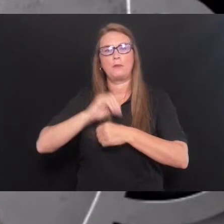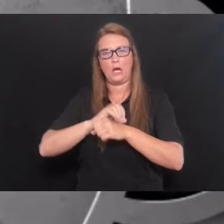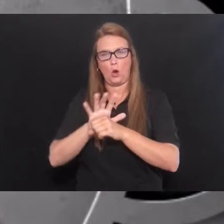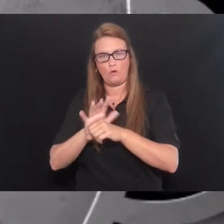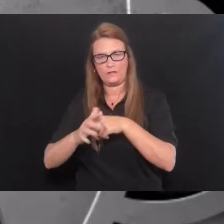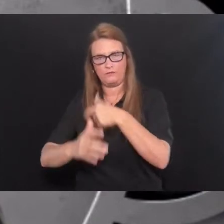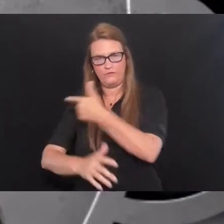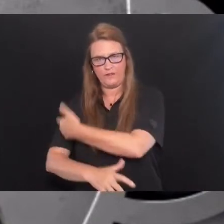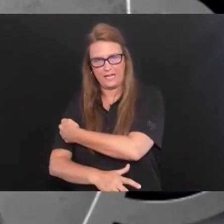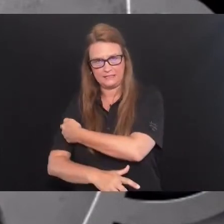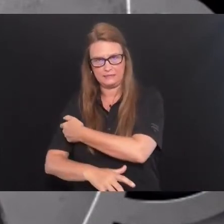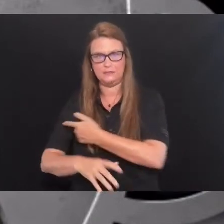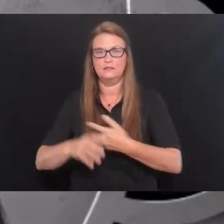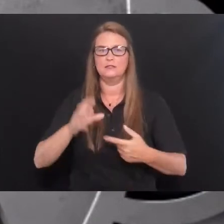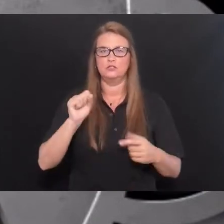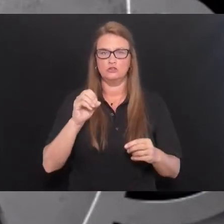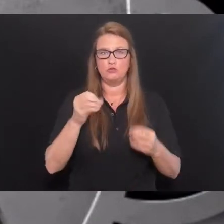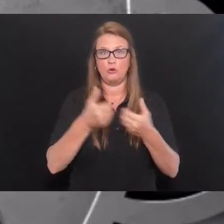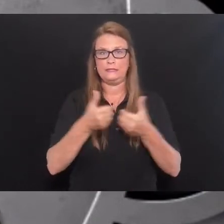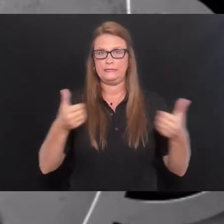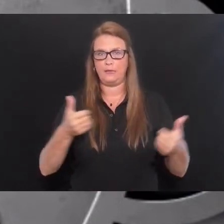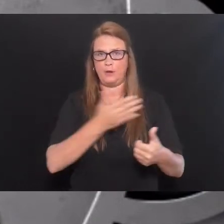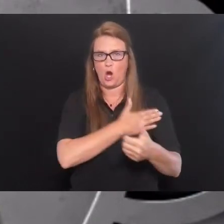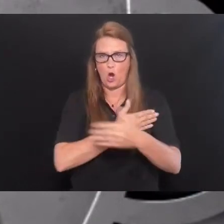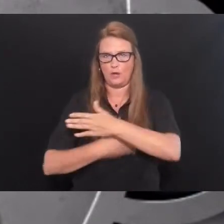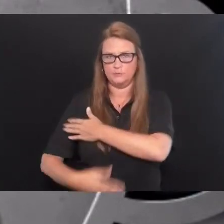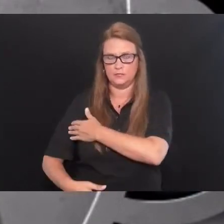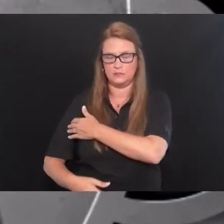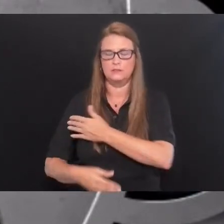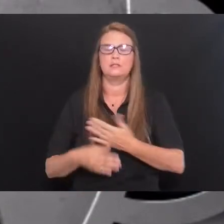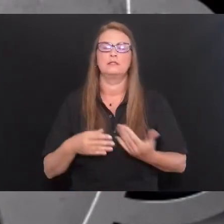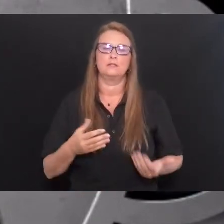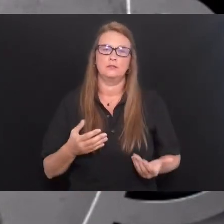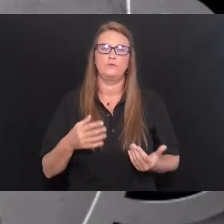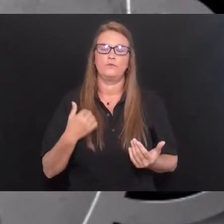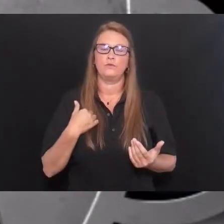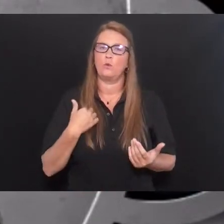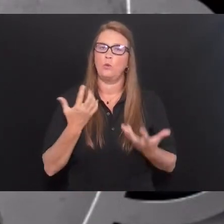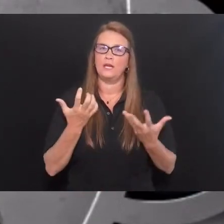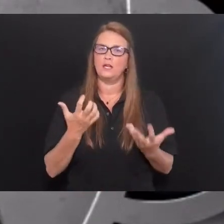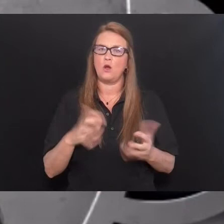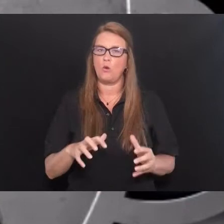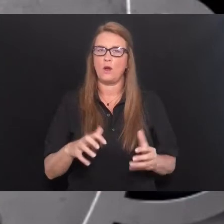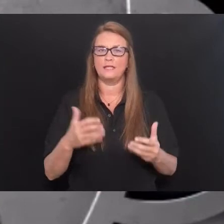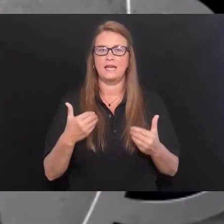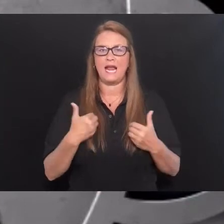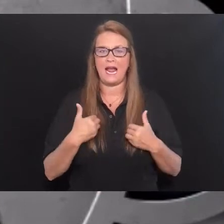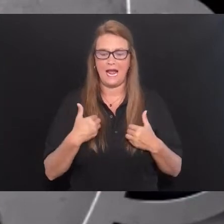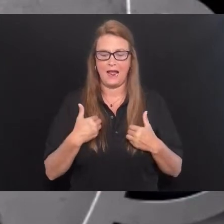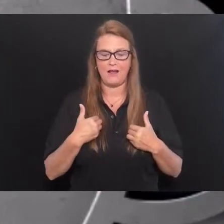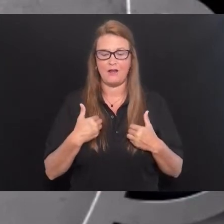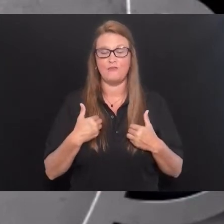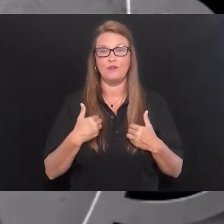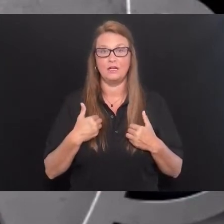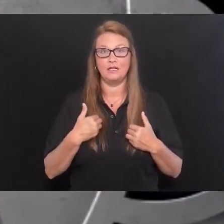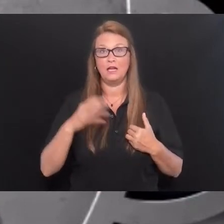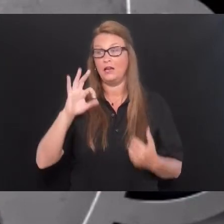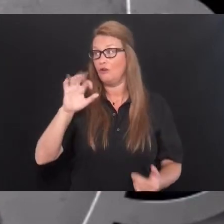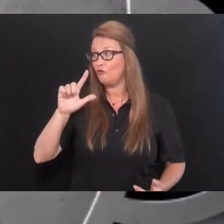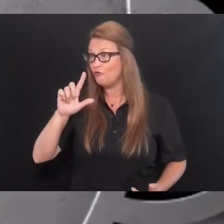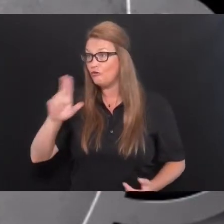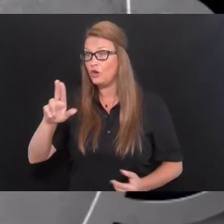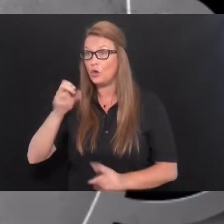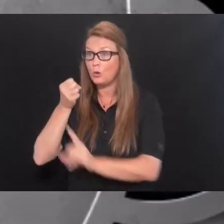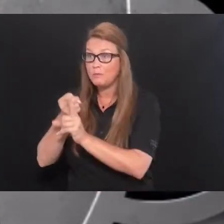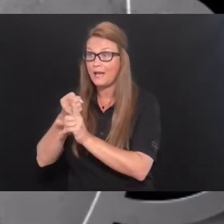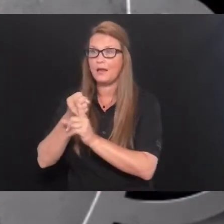we were advising 2 weeks apart between the two vaccines, but we do not want to have a twin pandemic on our hands in the upcoming